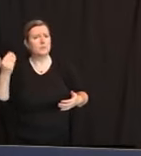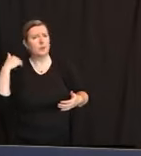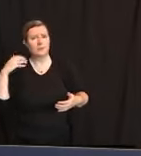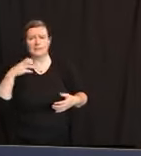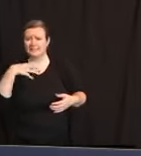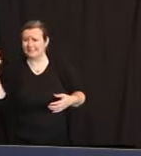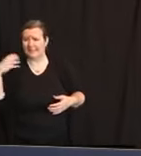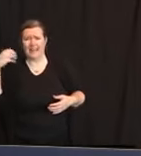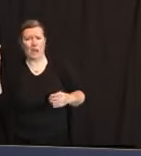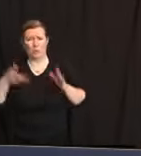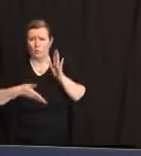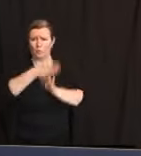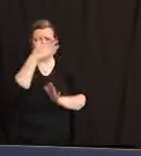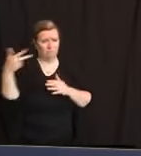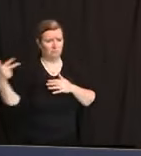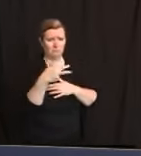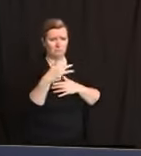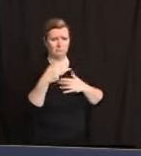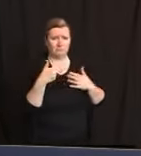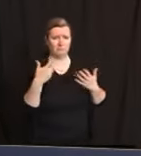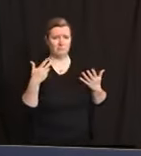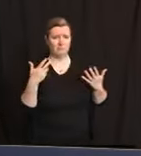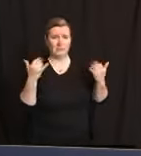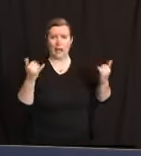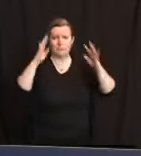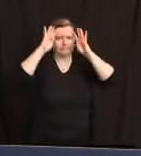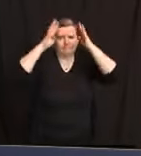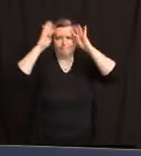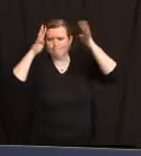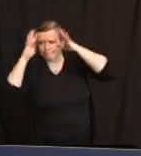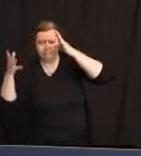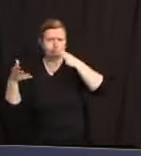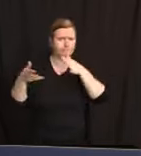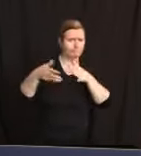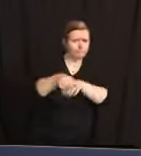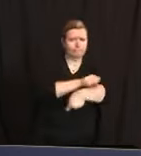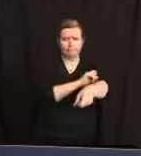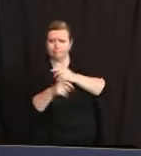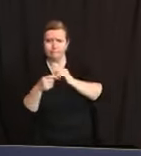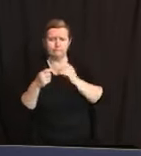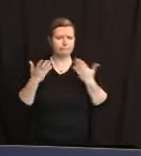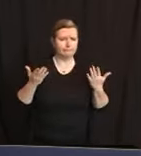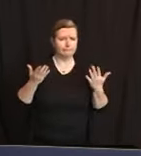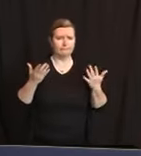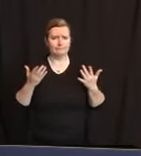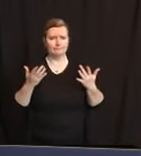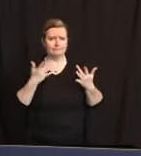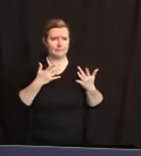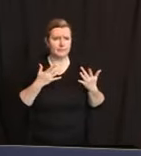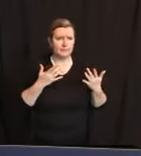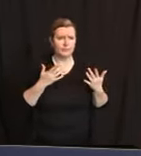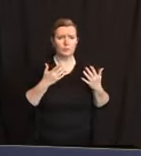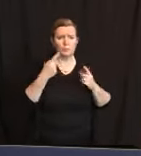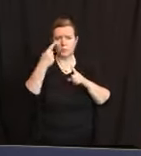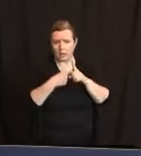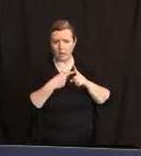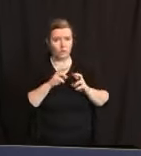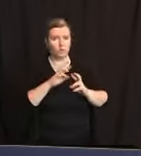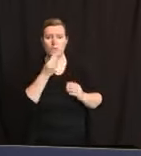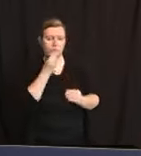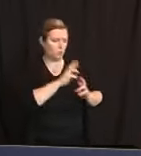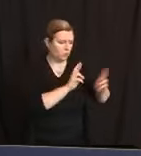did takeout. They've done innovative ways of getting along these past few months doing takeout. The shops are